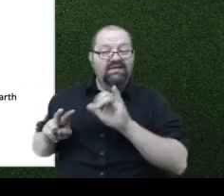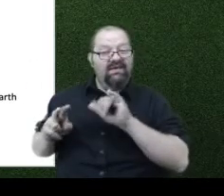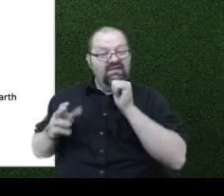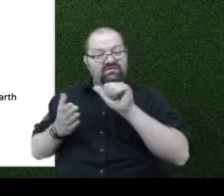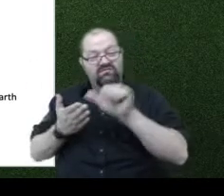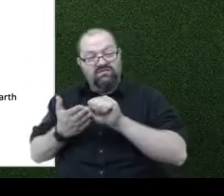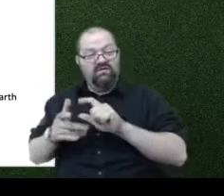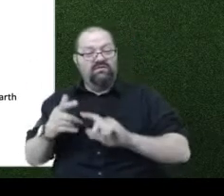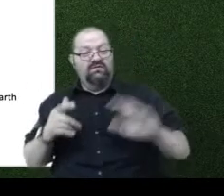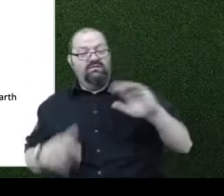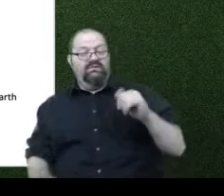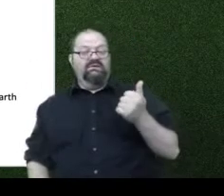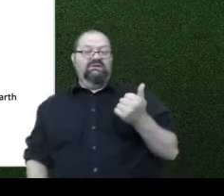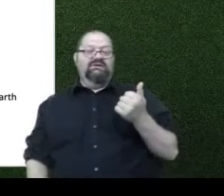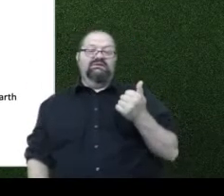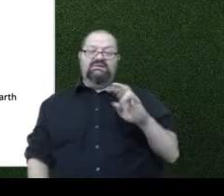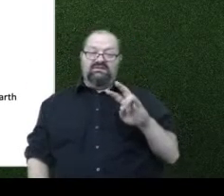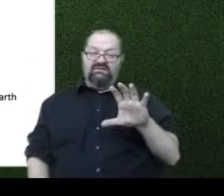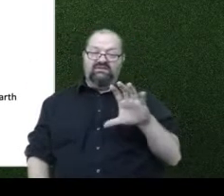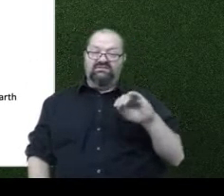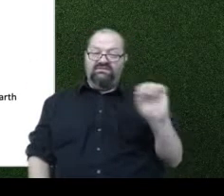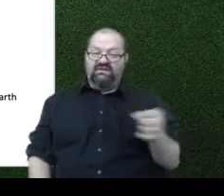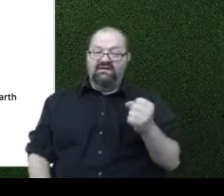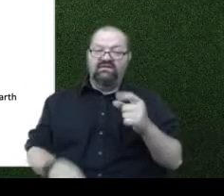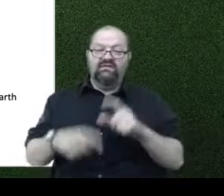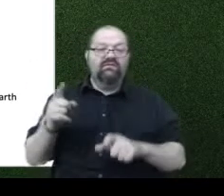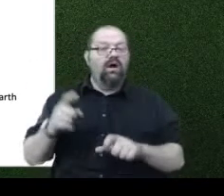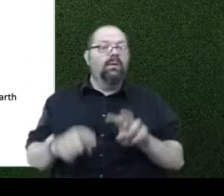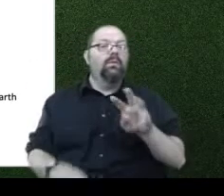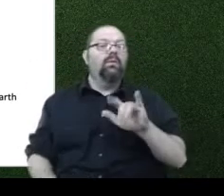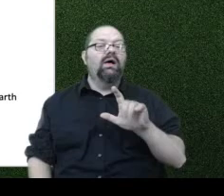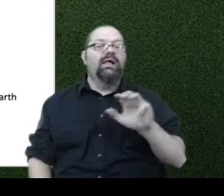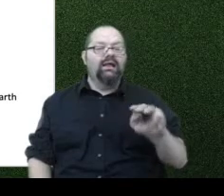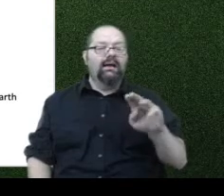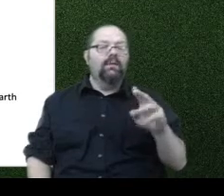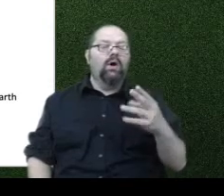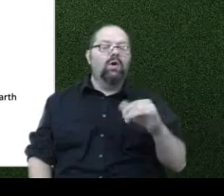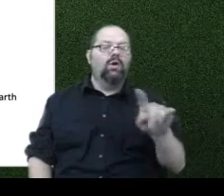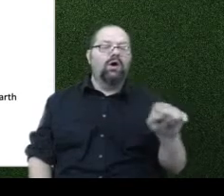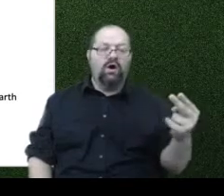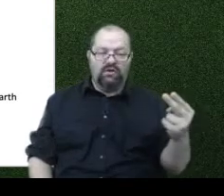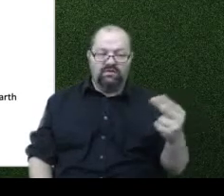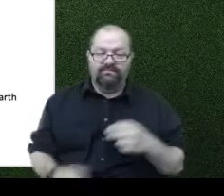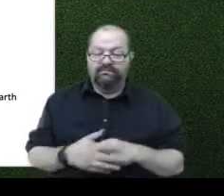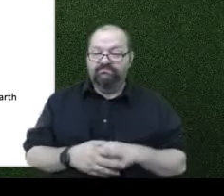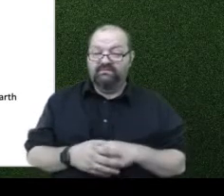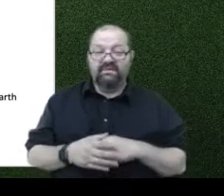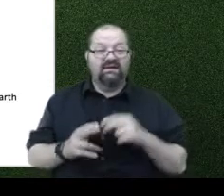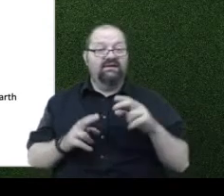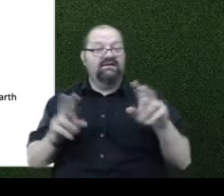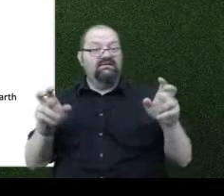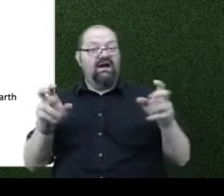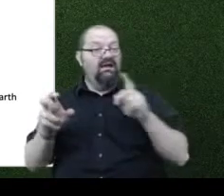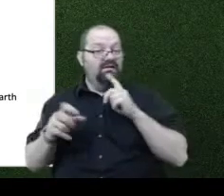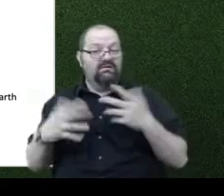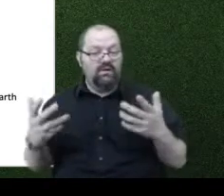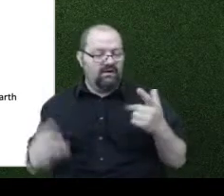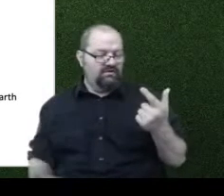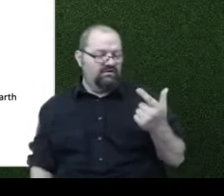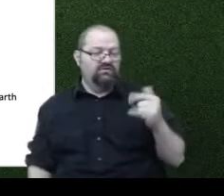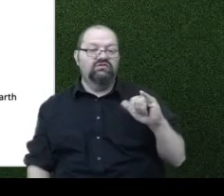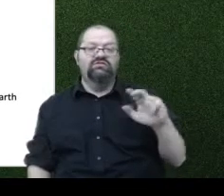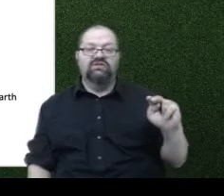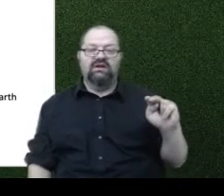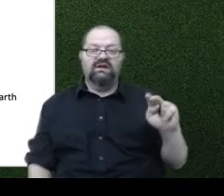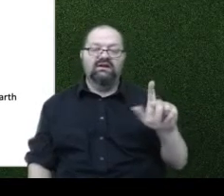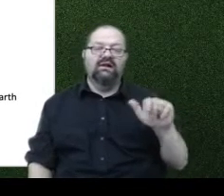the 1750s by an artist named William Hogarth. Its title is Gin Lane. From